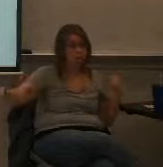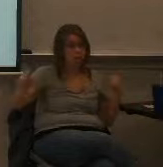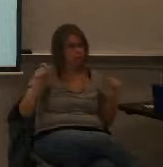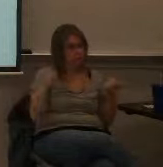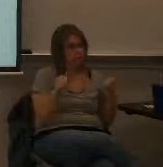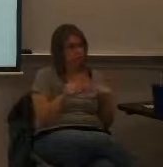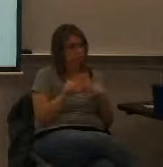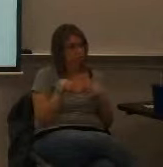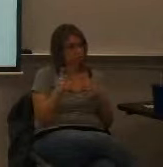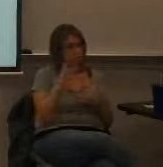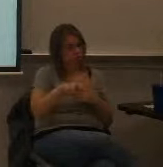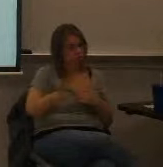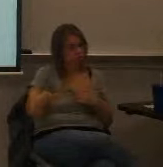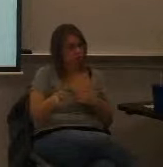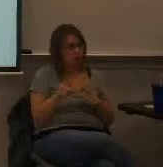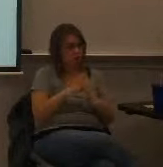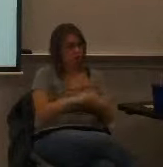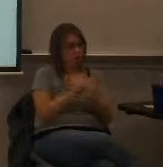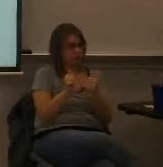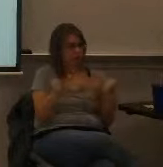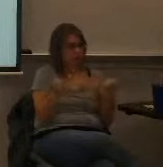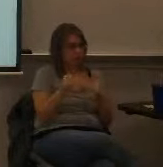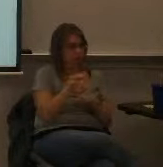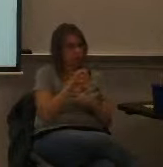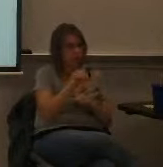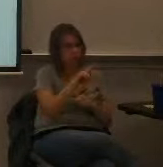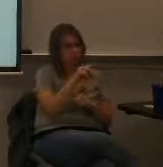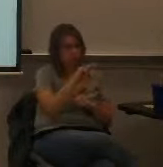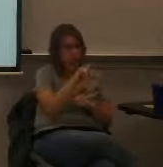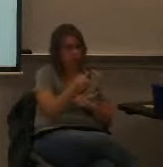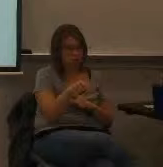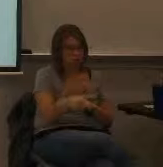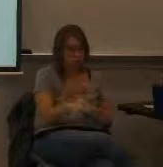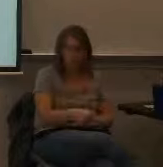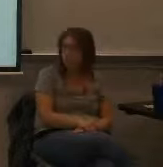to get a long distance to colonize those.